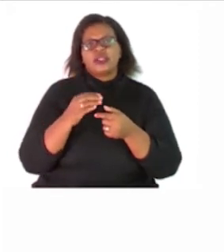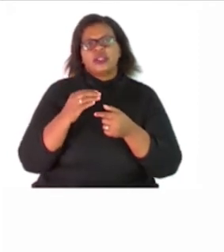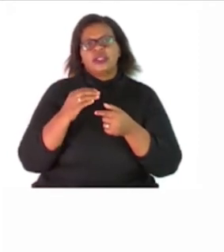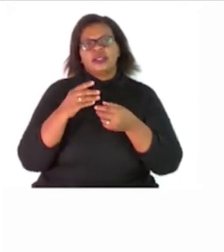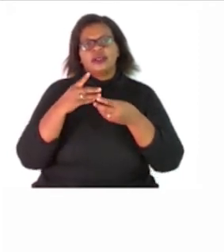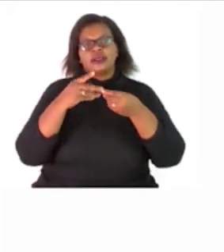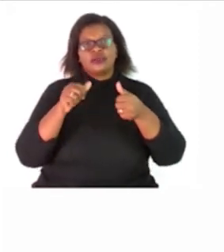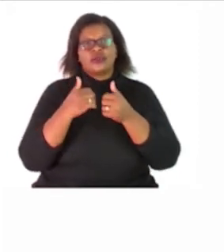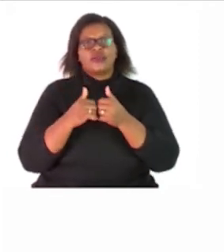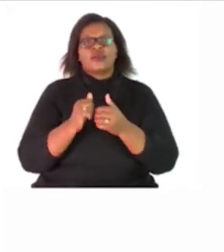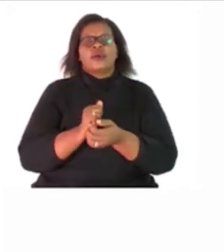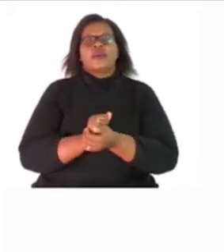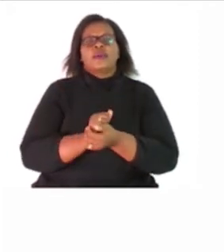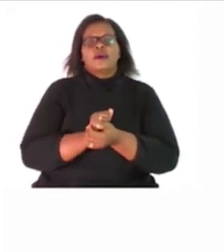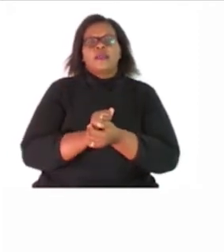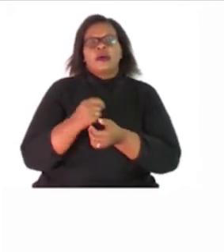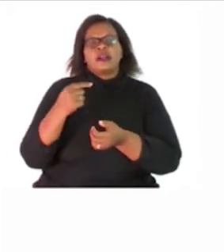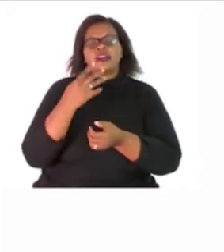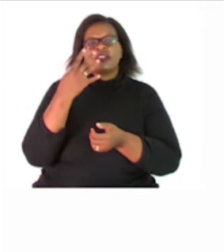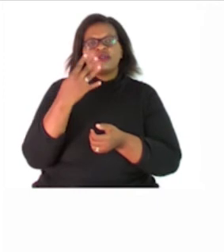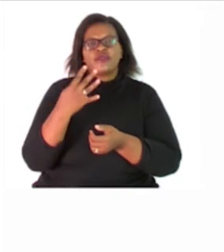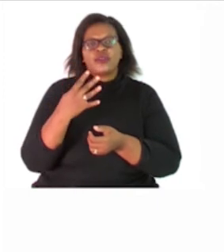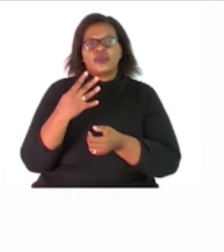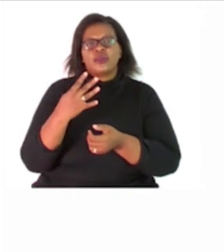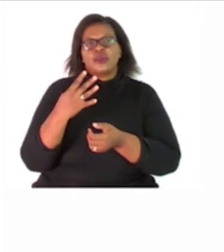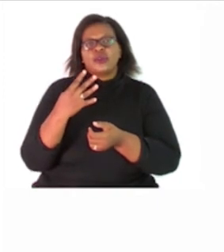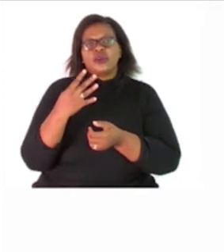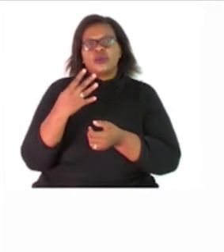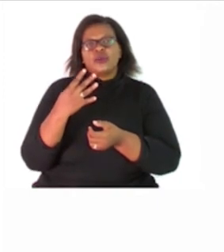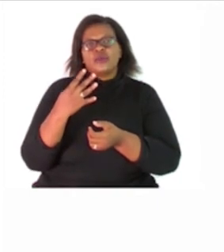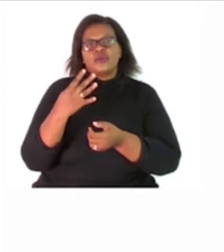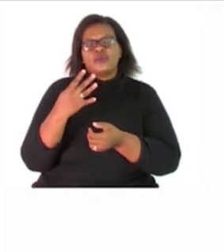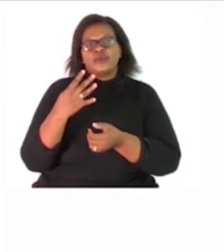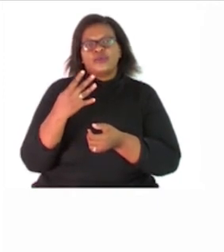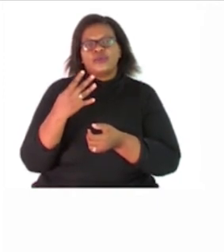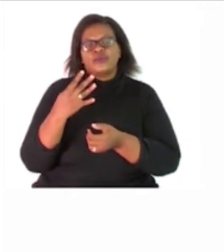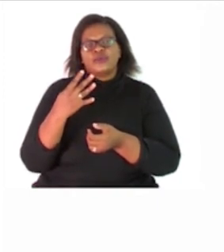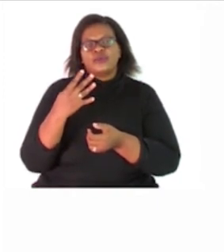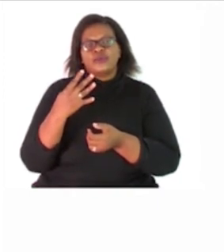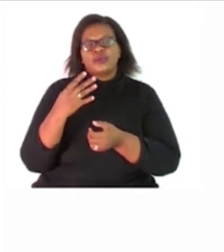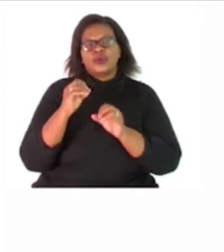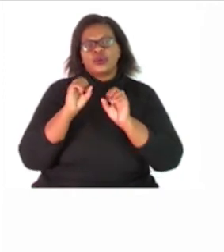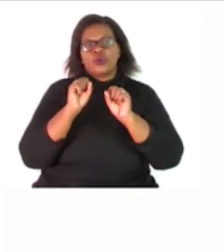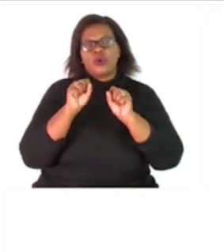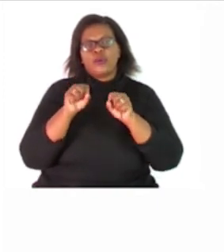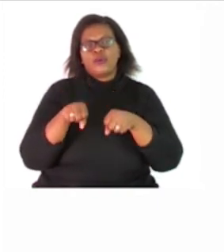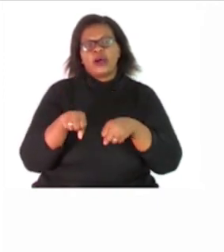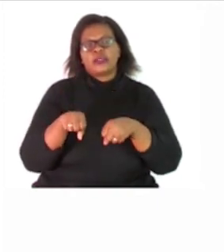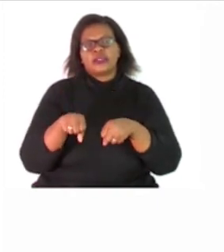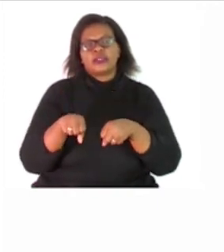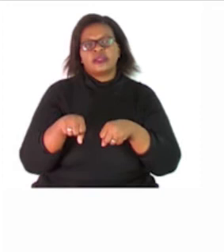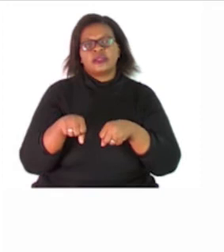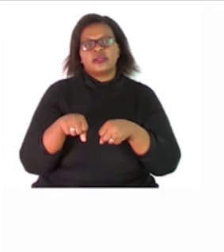it says, calculate the following multiplication sum. For the grade 4 level, I want you to